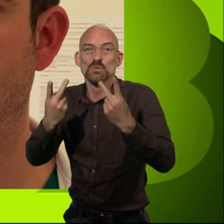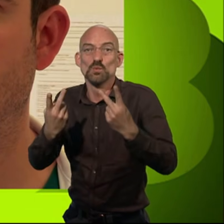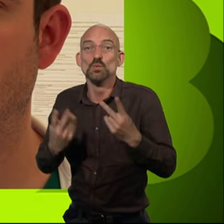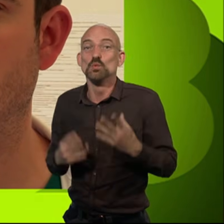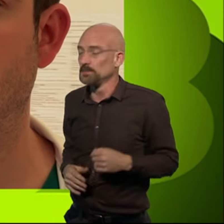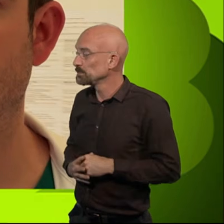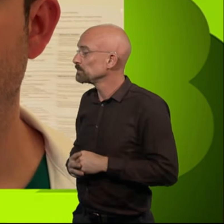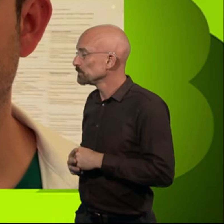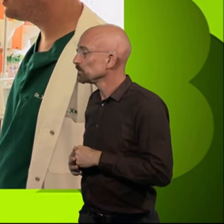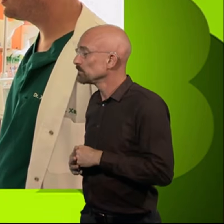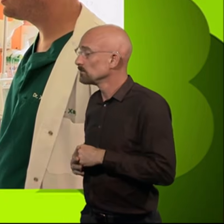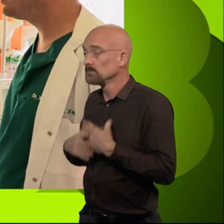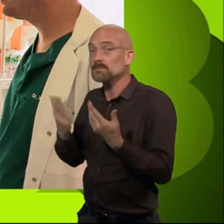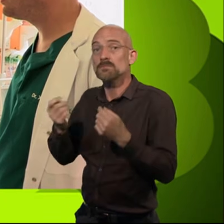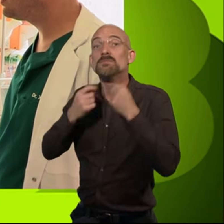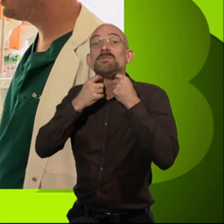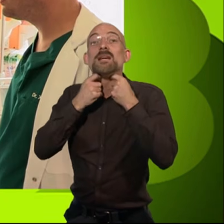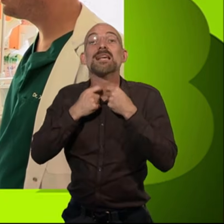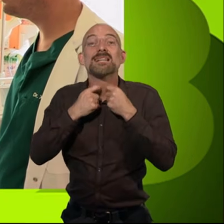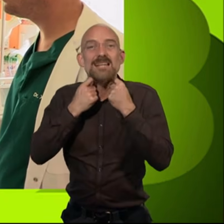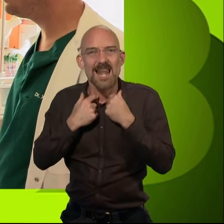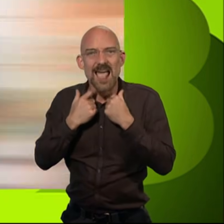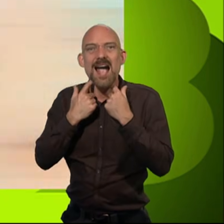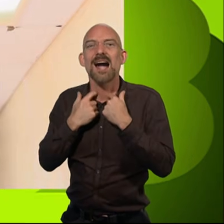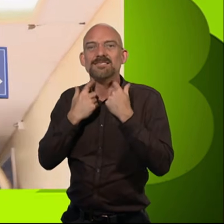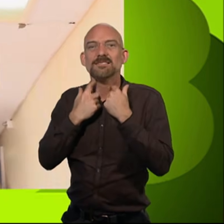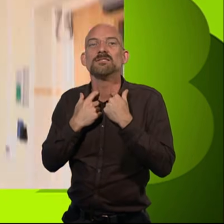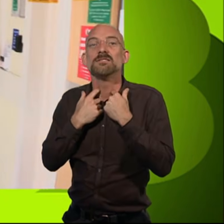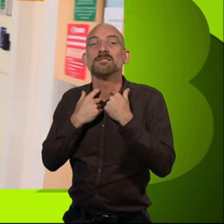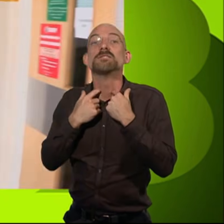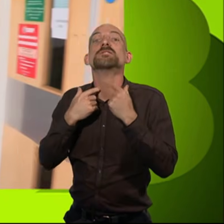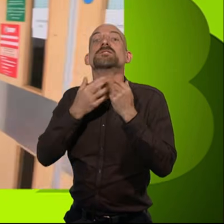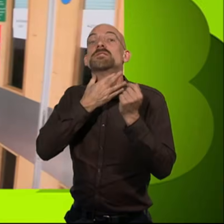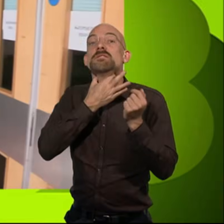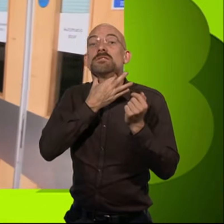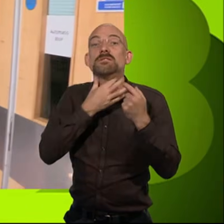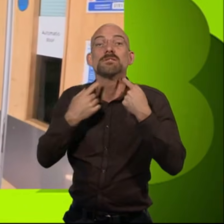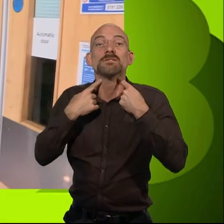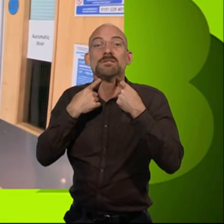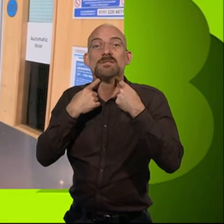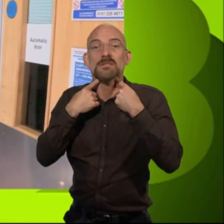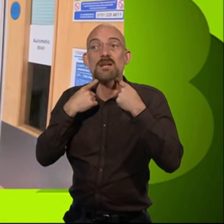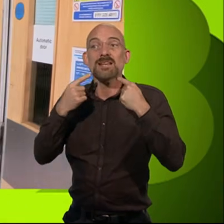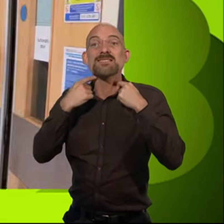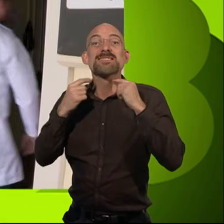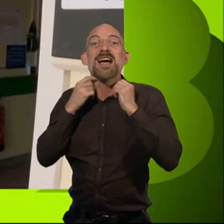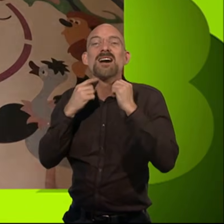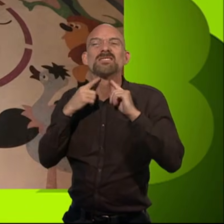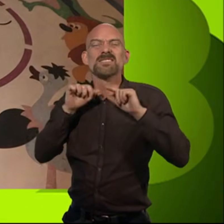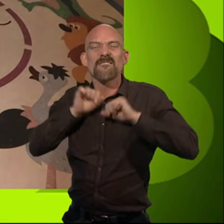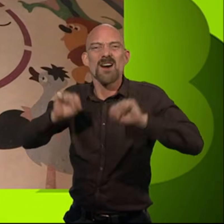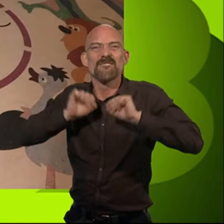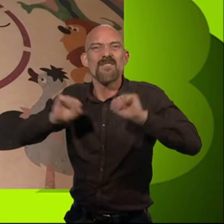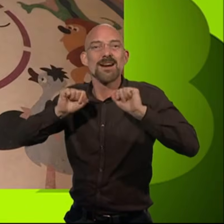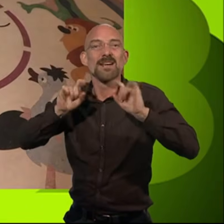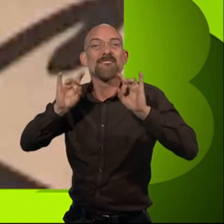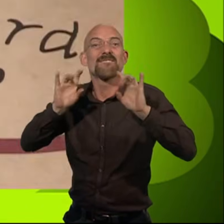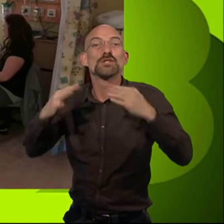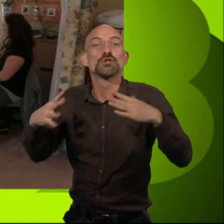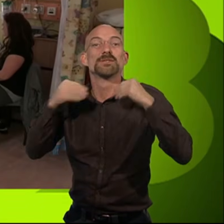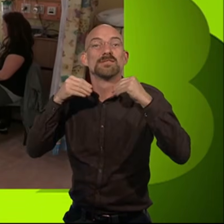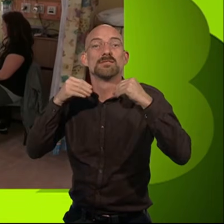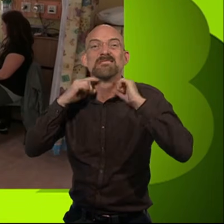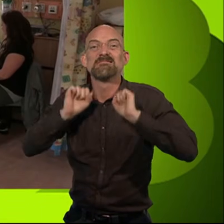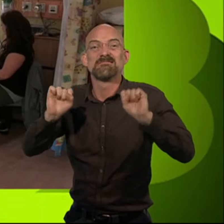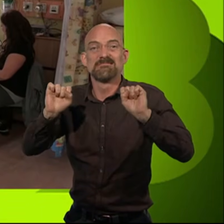your tonsils, that fight infection. So if you've lost your tonsils, don't worry. Well, that's a relief. Now I'm going to see some tonsils removed.